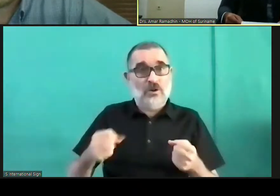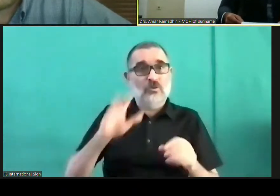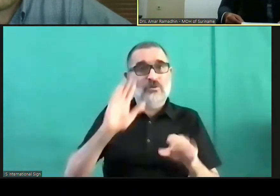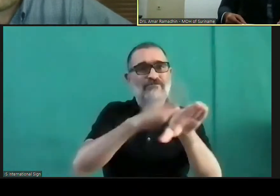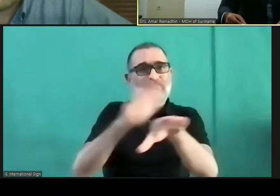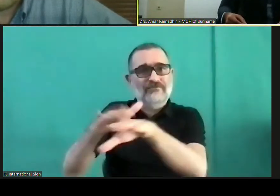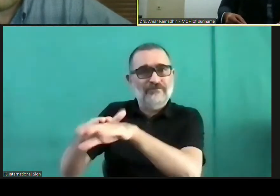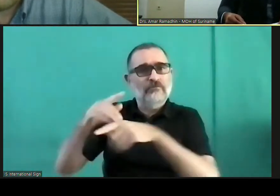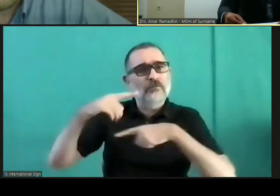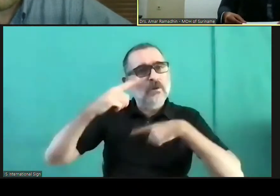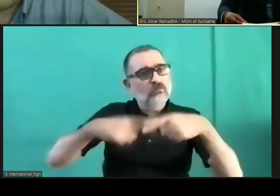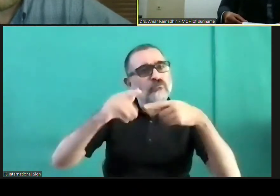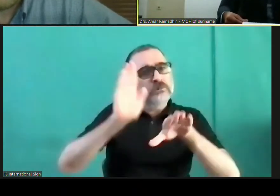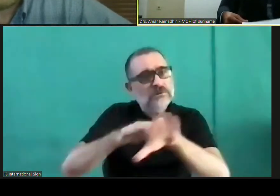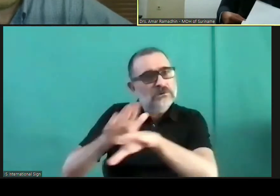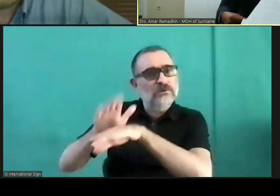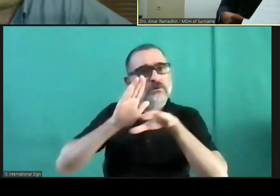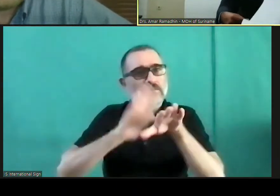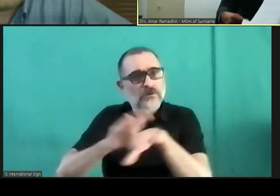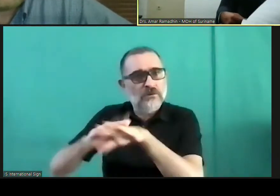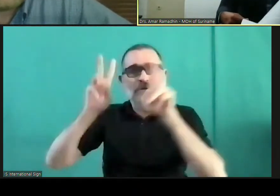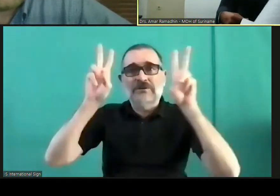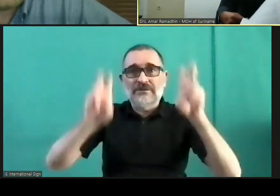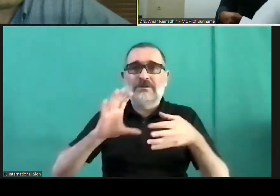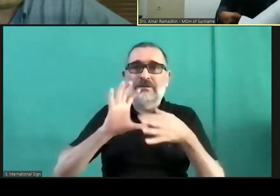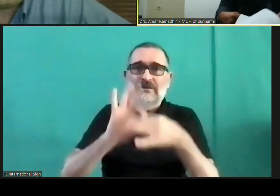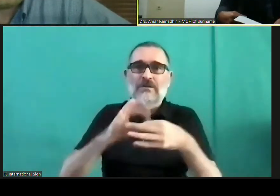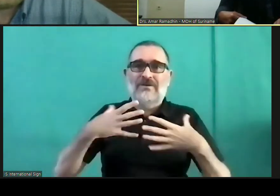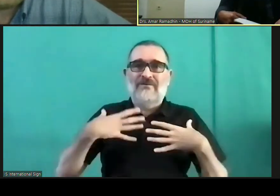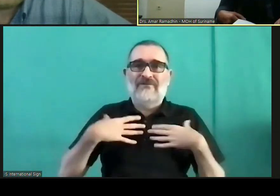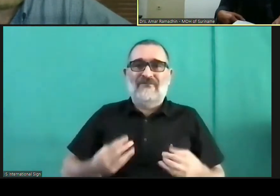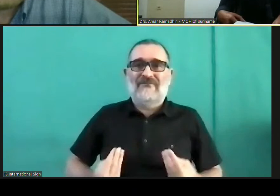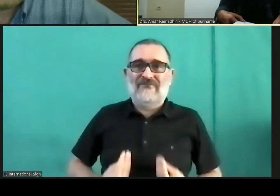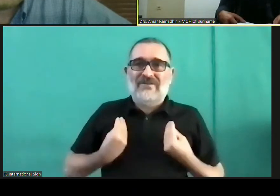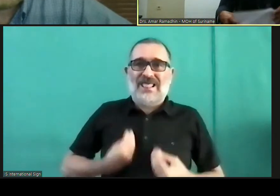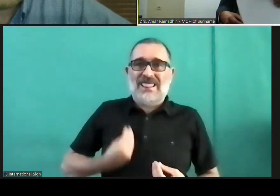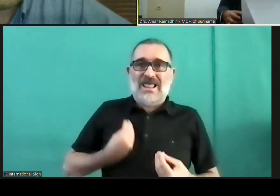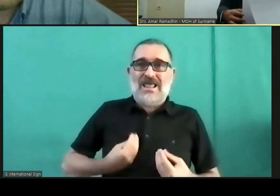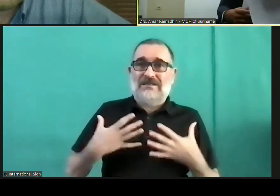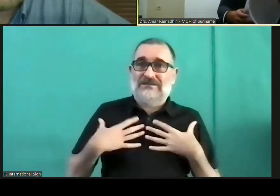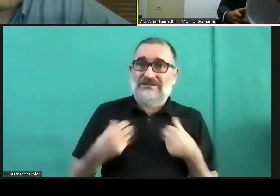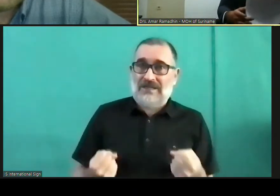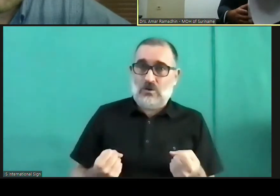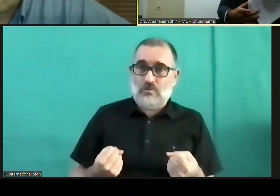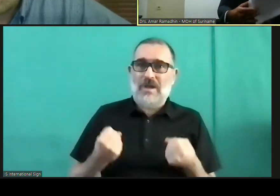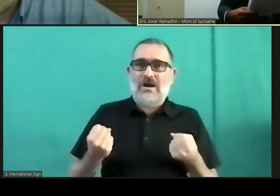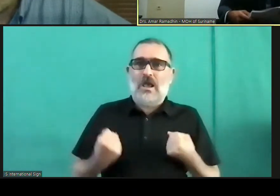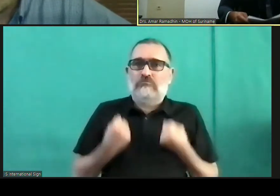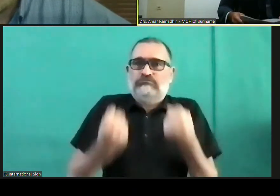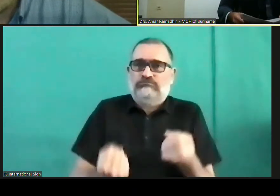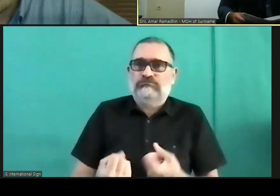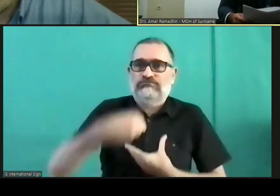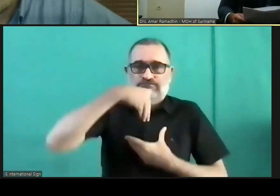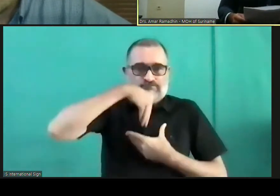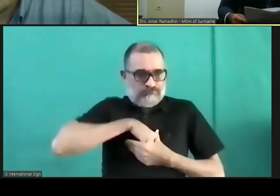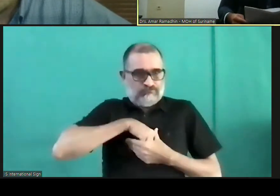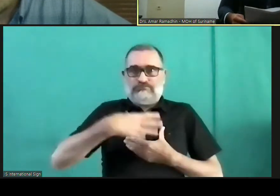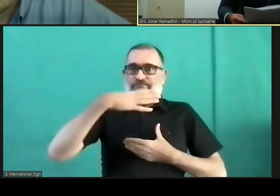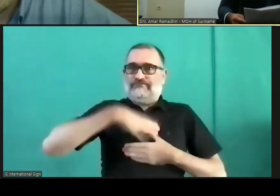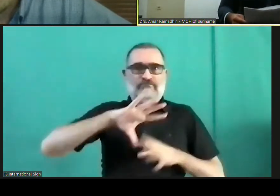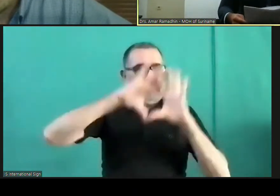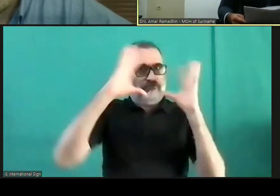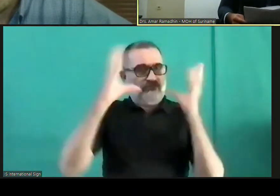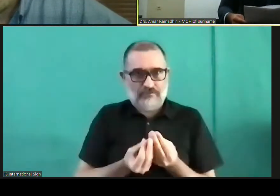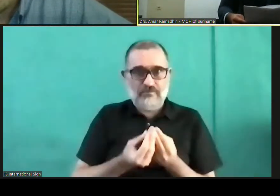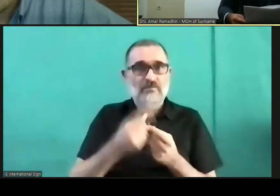and vegetables very expensive for the general population. The lesson learned of this COVID-19 situation